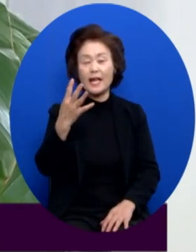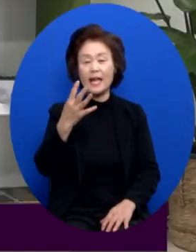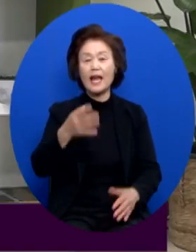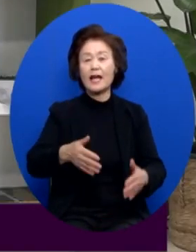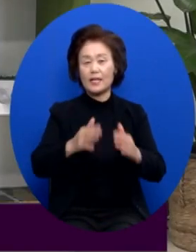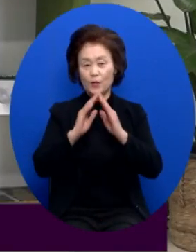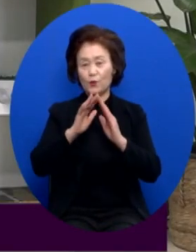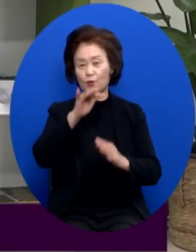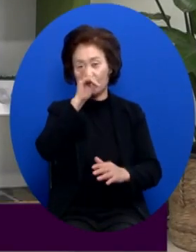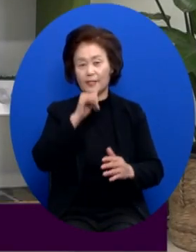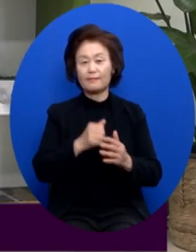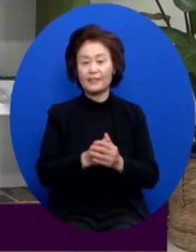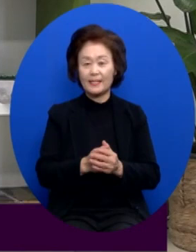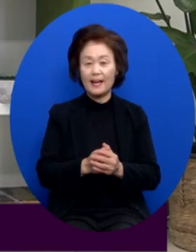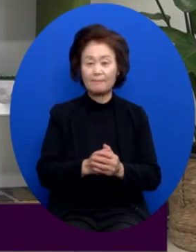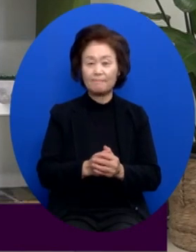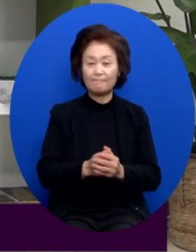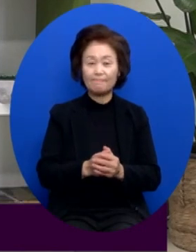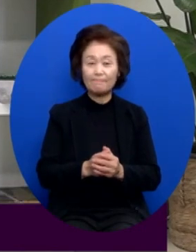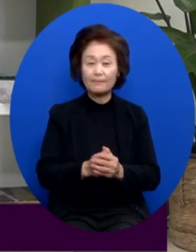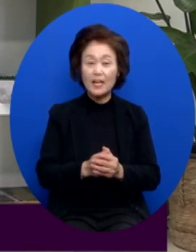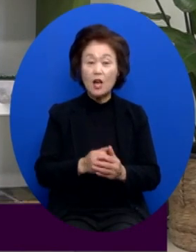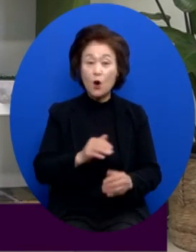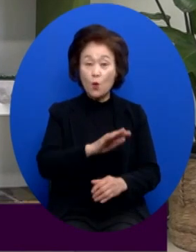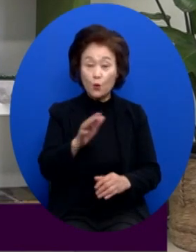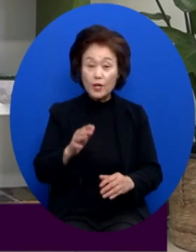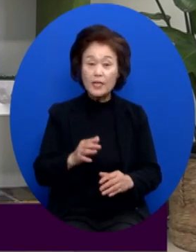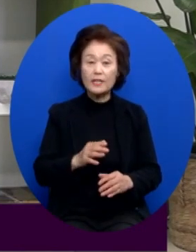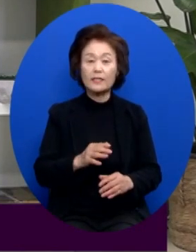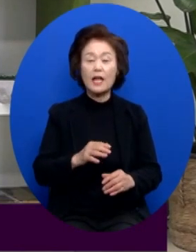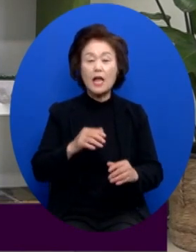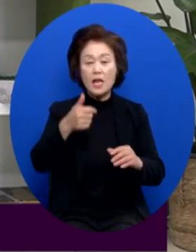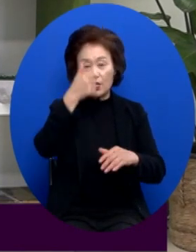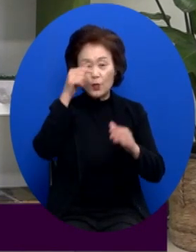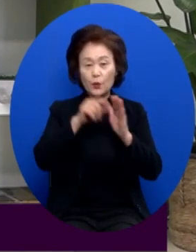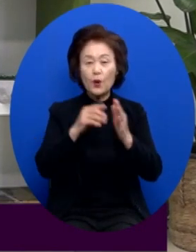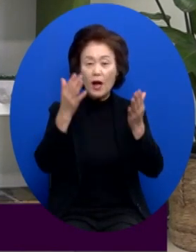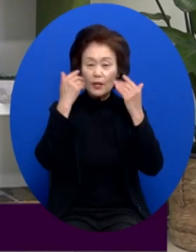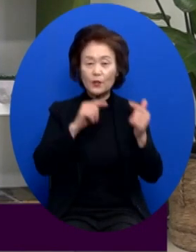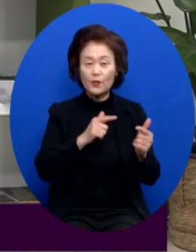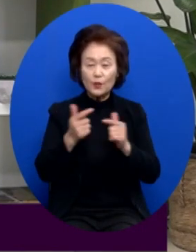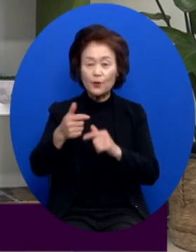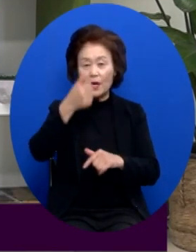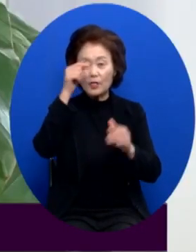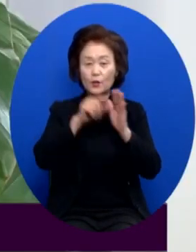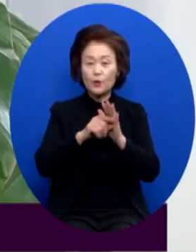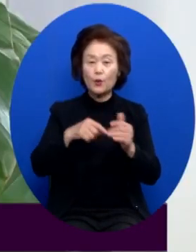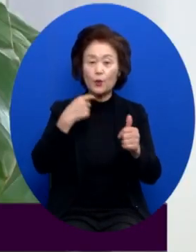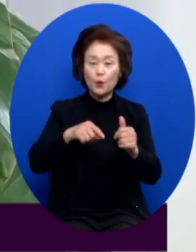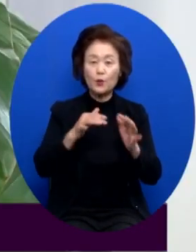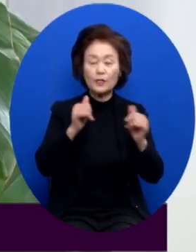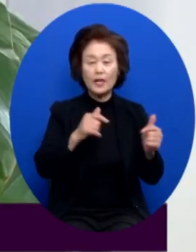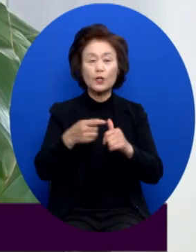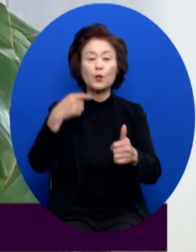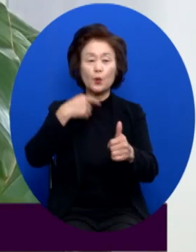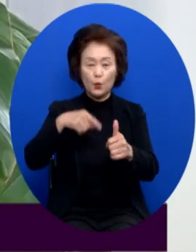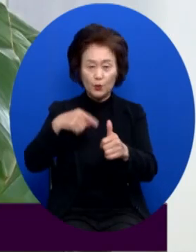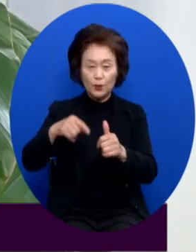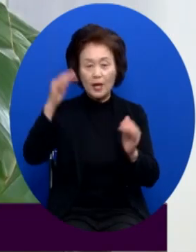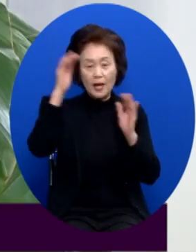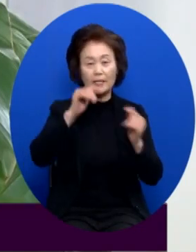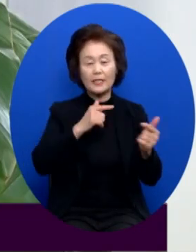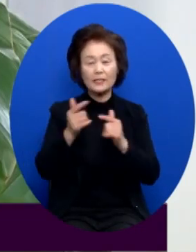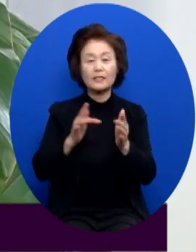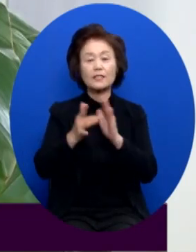continents. Our mission is to strengthen Christian schools and equip Christian educators so that students will